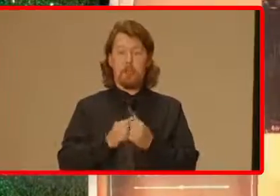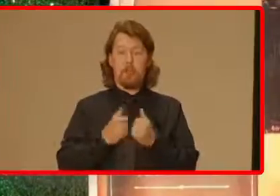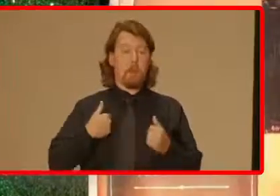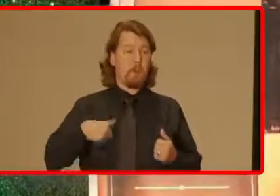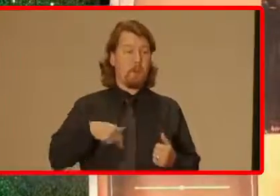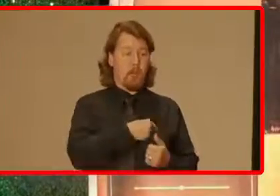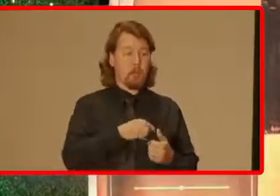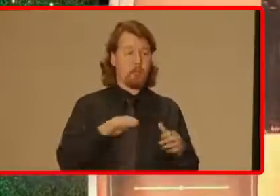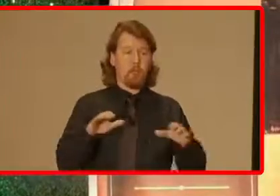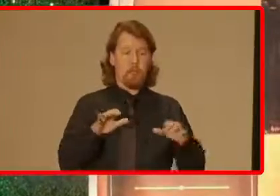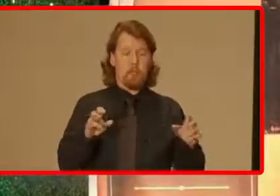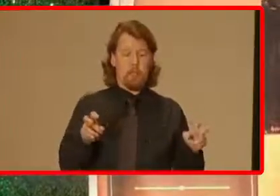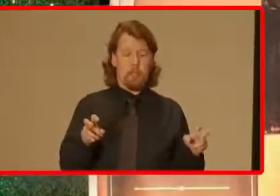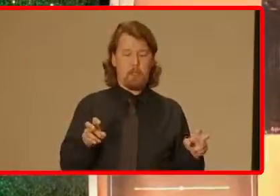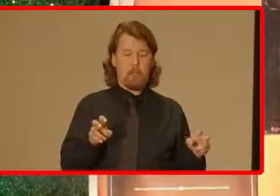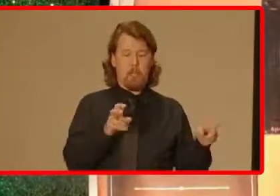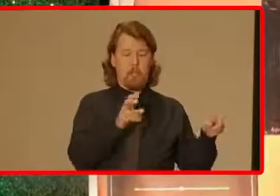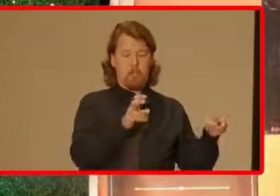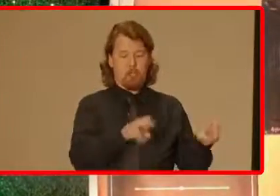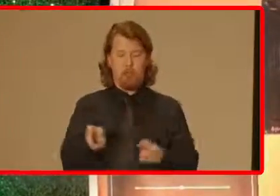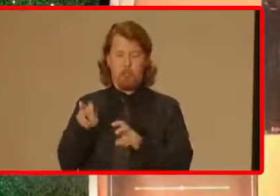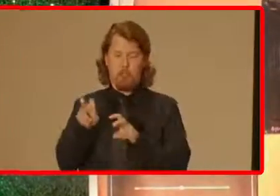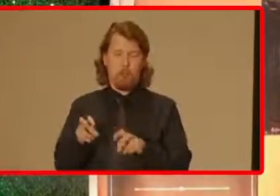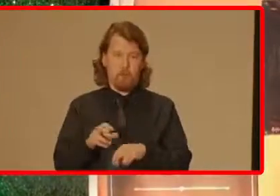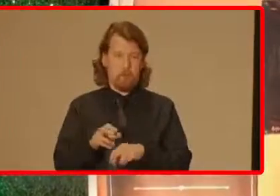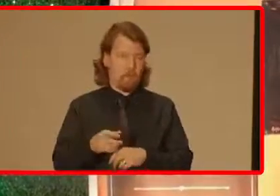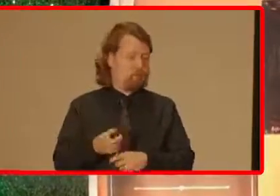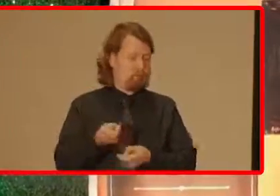a switchover.